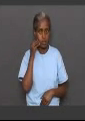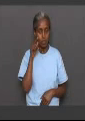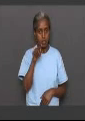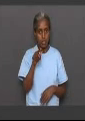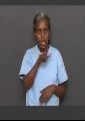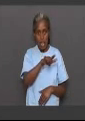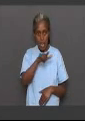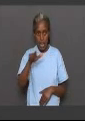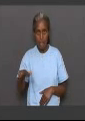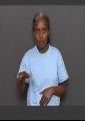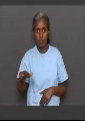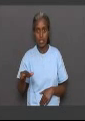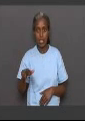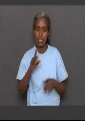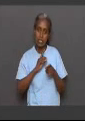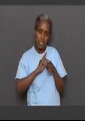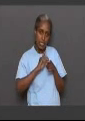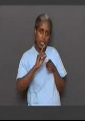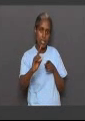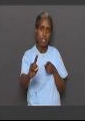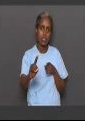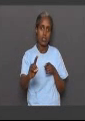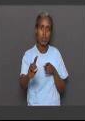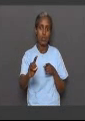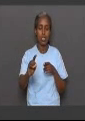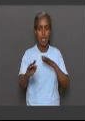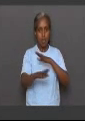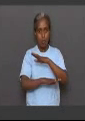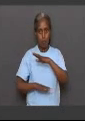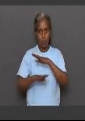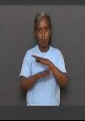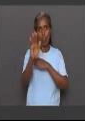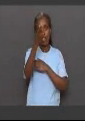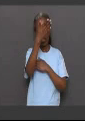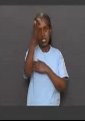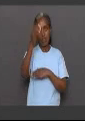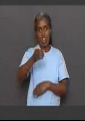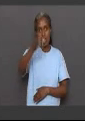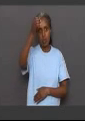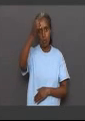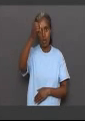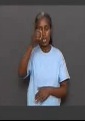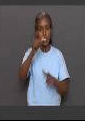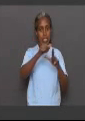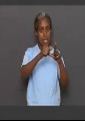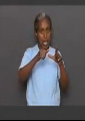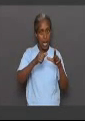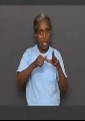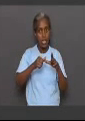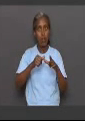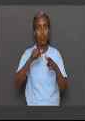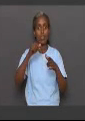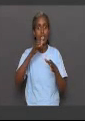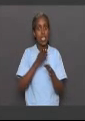When his line of sight is directed at the bottom of the flagpole, its angle